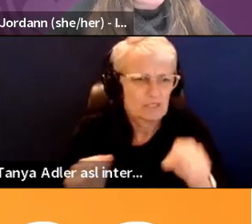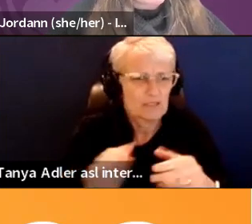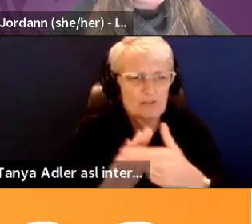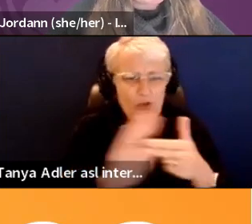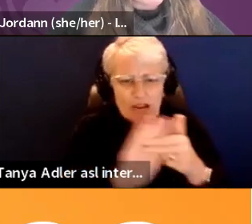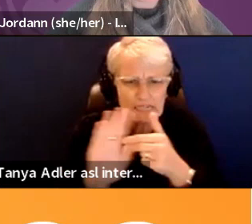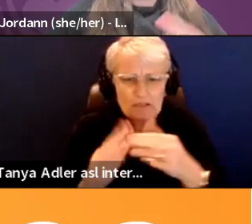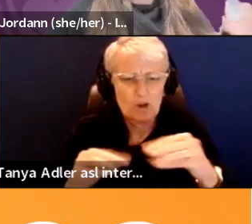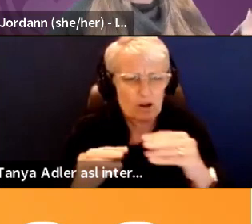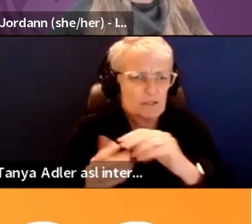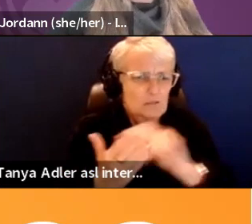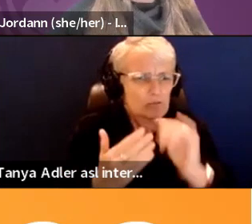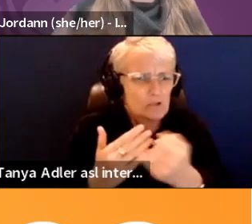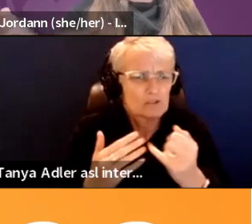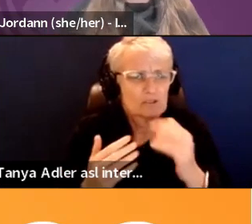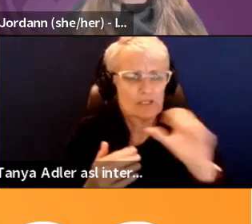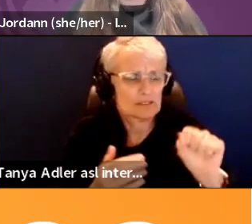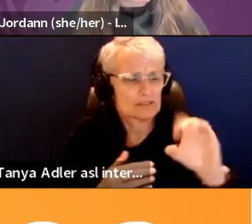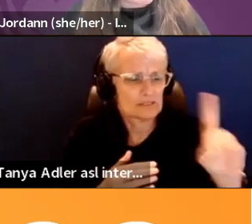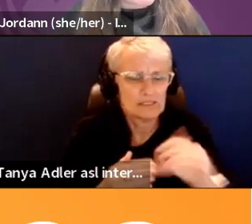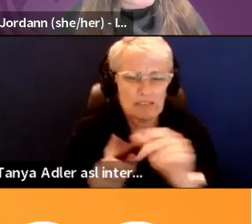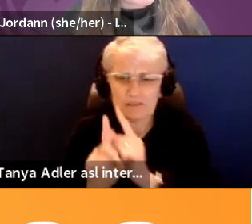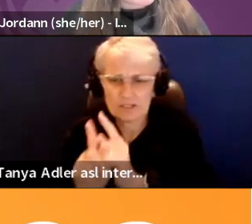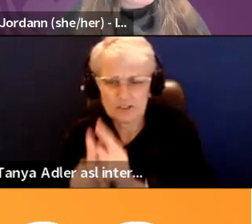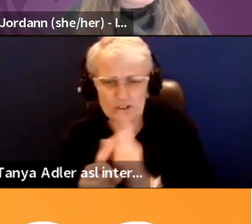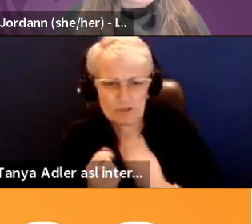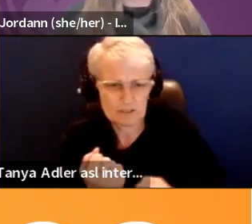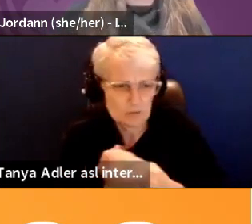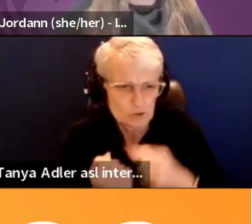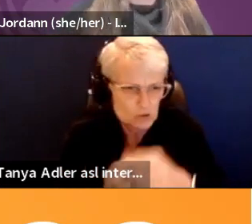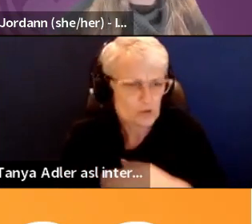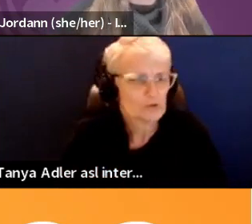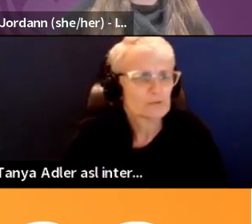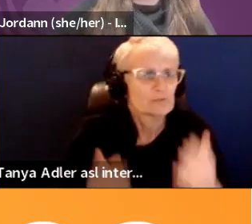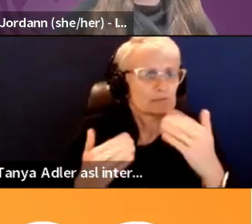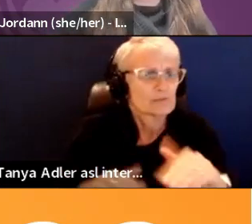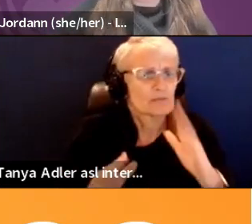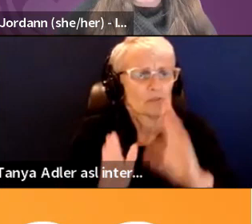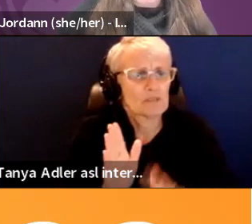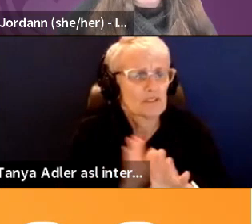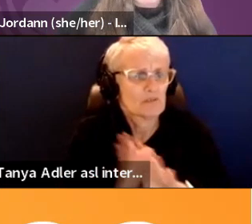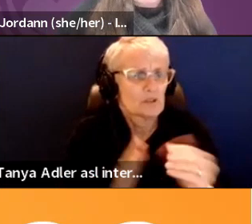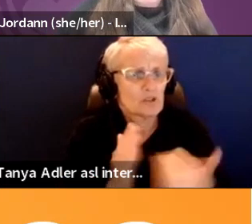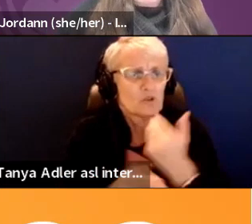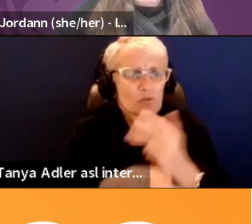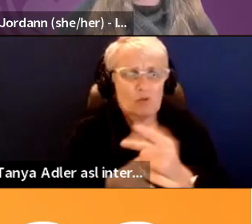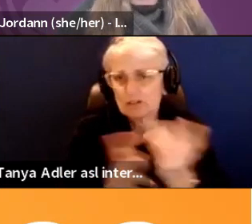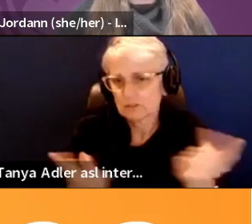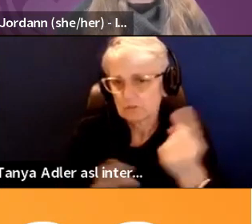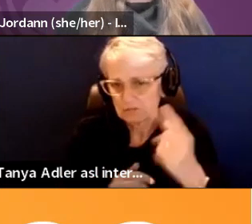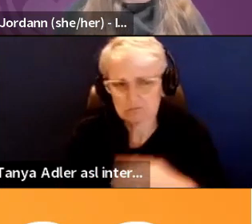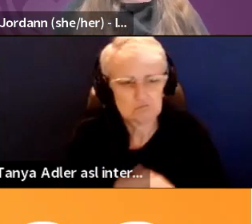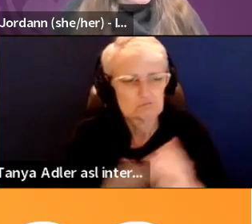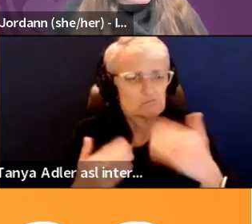marketing project that both the seed funding and mentorship are supporting you with. You could be developing a new product. You